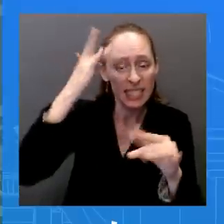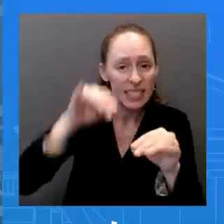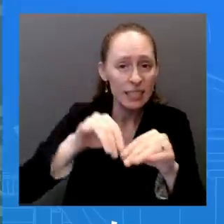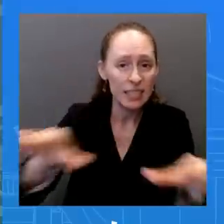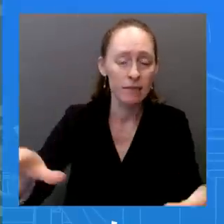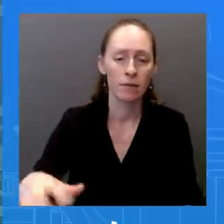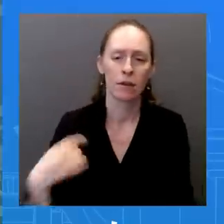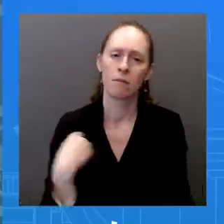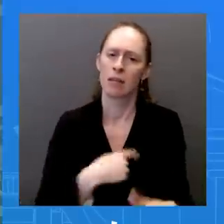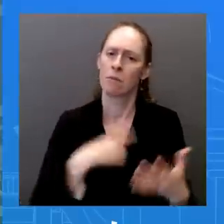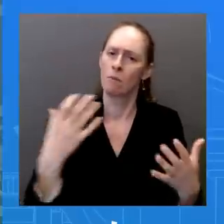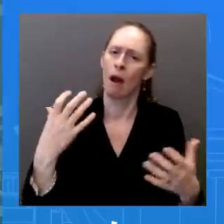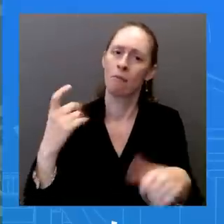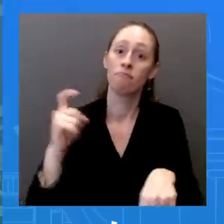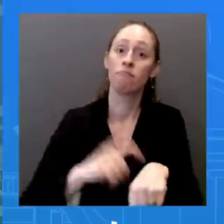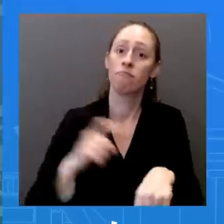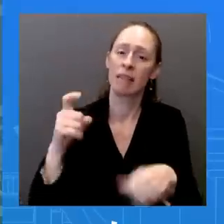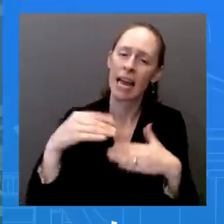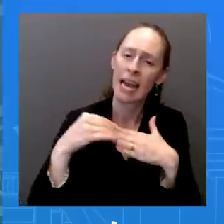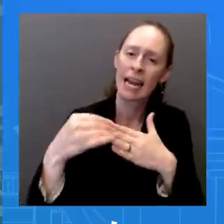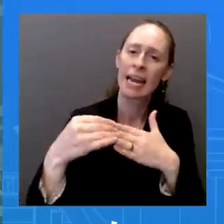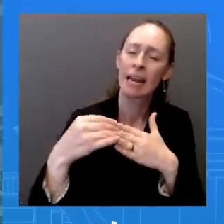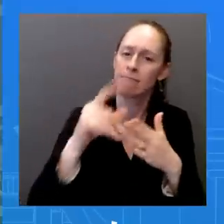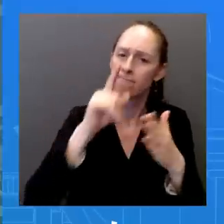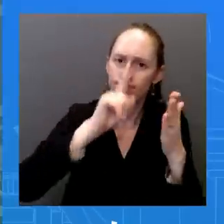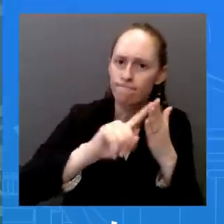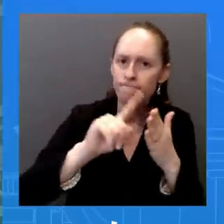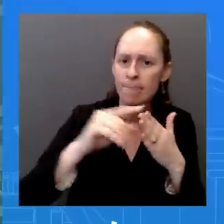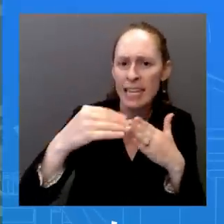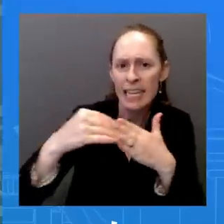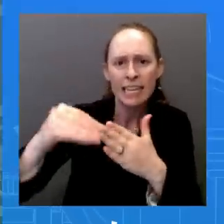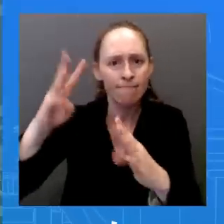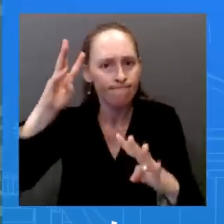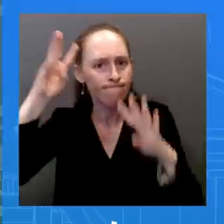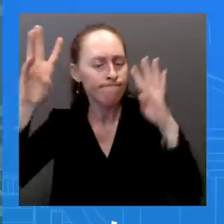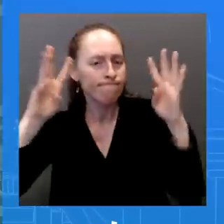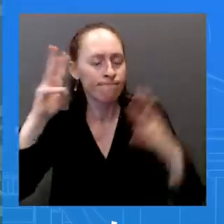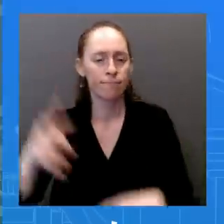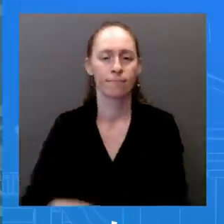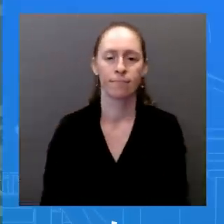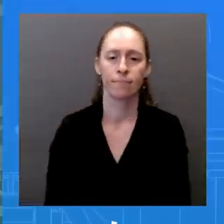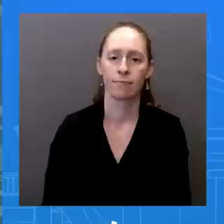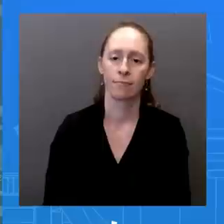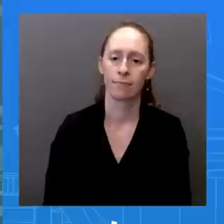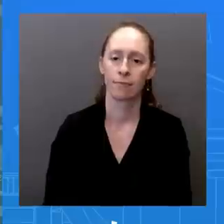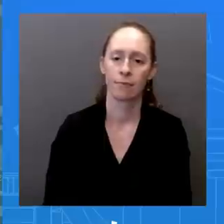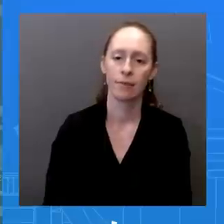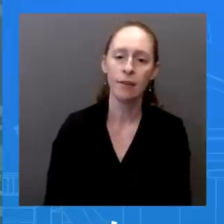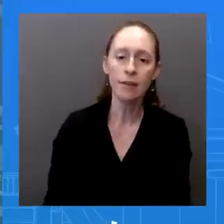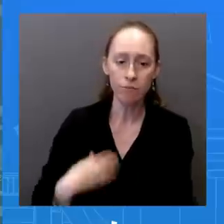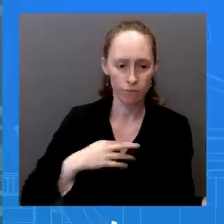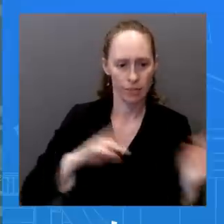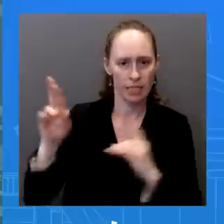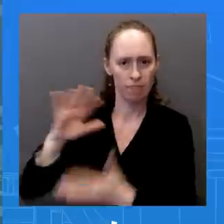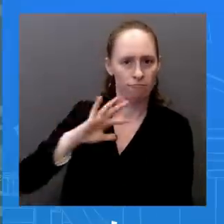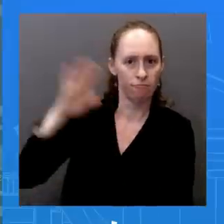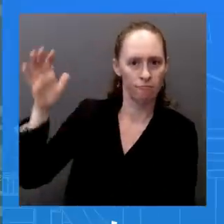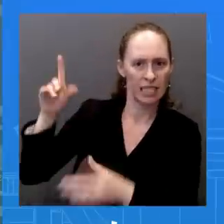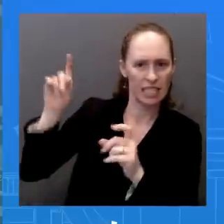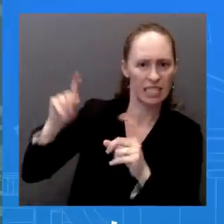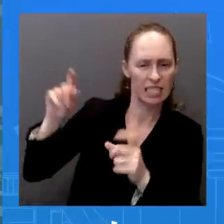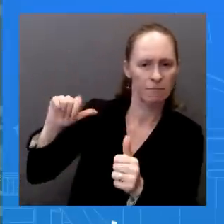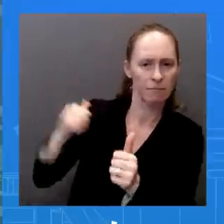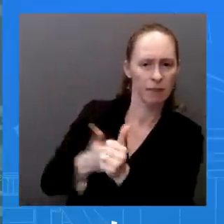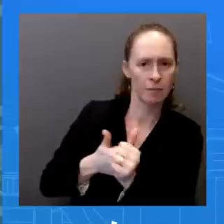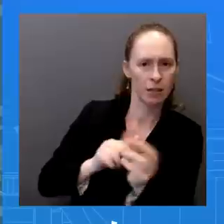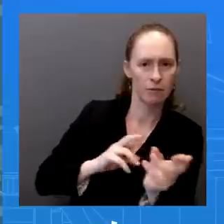to innovating, and keeping testing readily accessible. So ultimately, if we lose these things, we have to